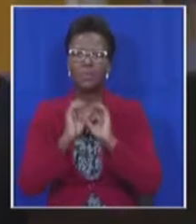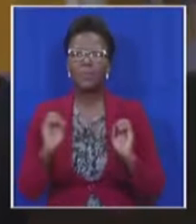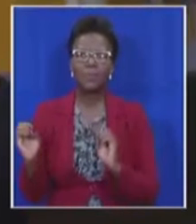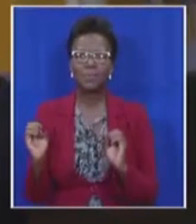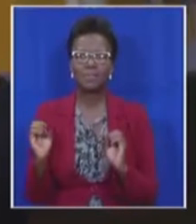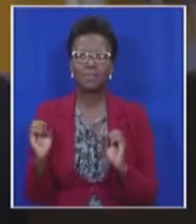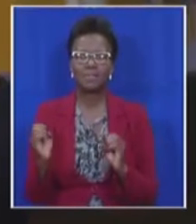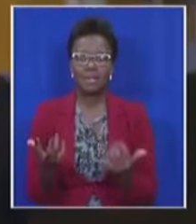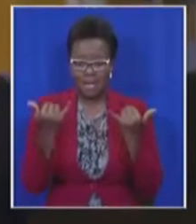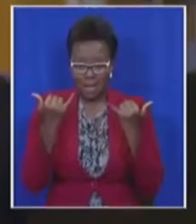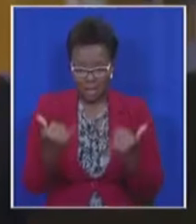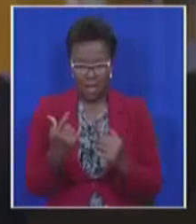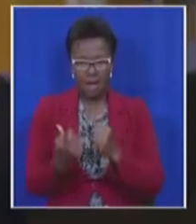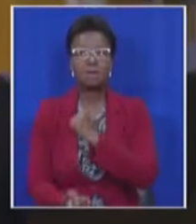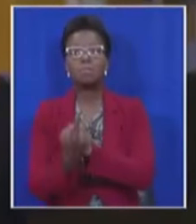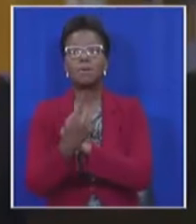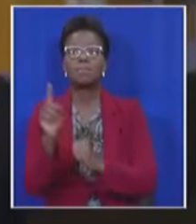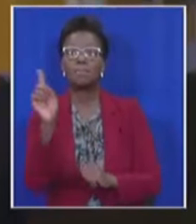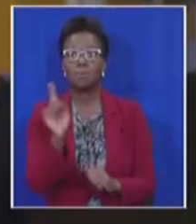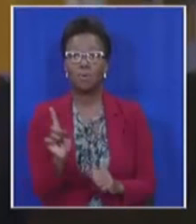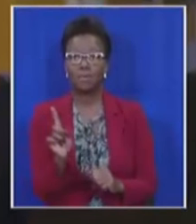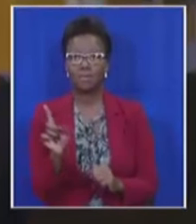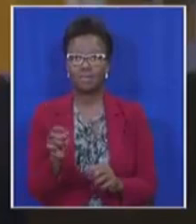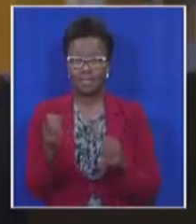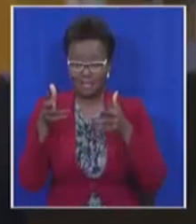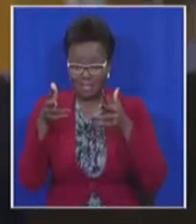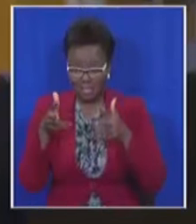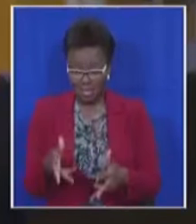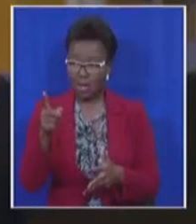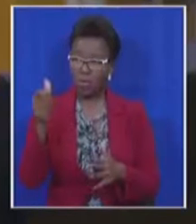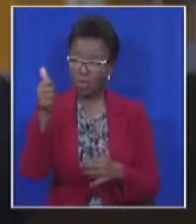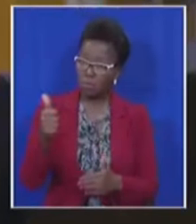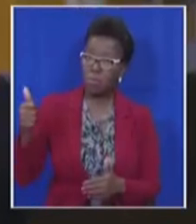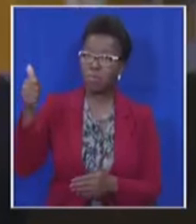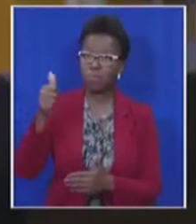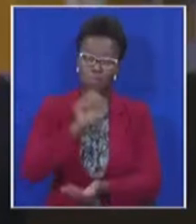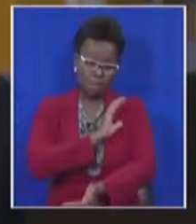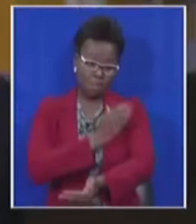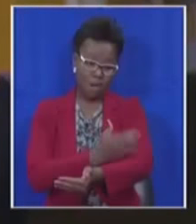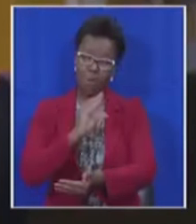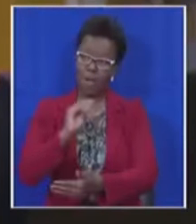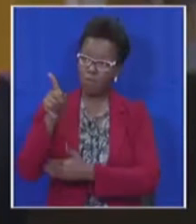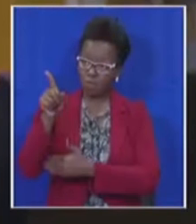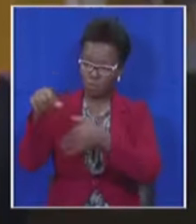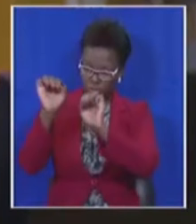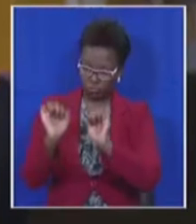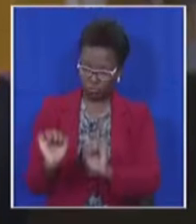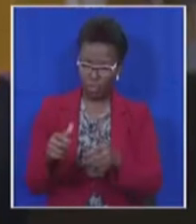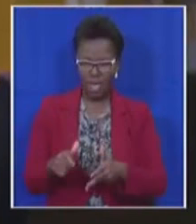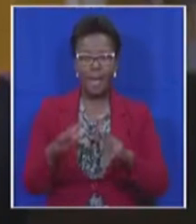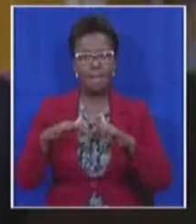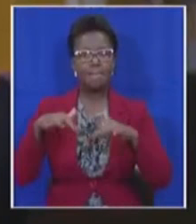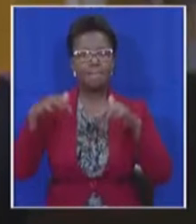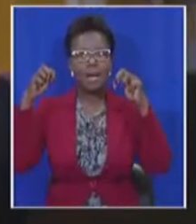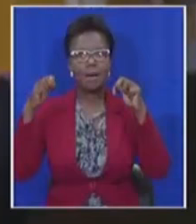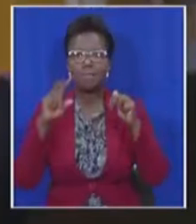And the point of order that I make, Honourable Chairperson, is that the authority and the discretion vested in you as a chairperson and presiding